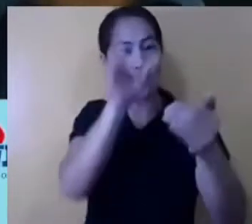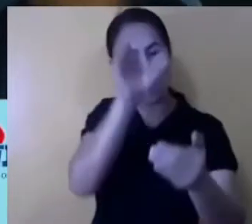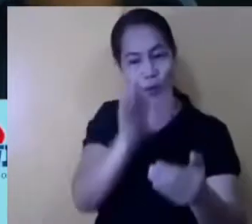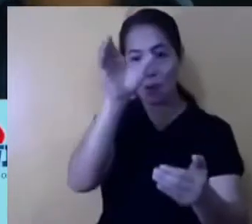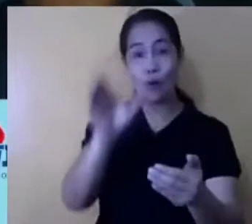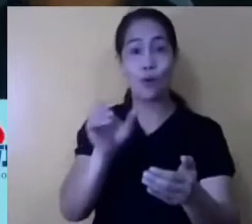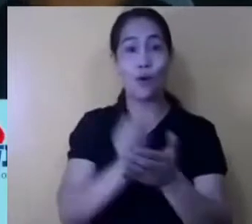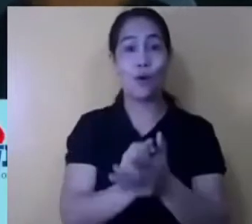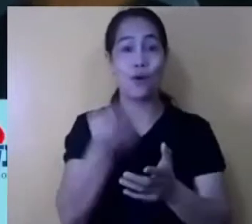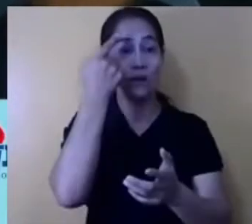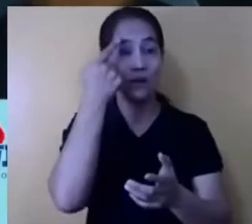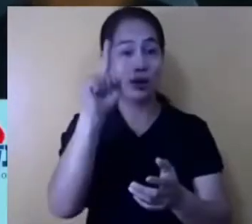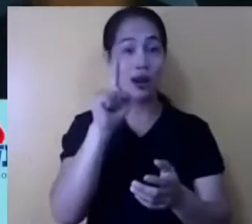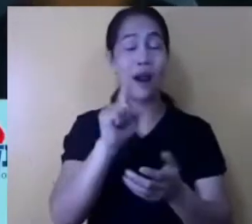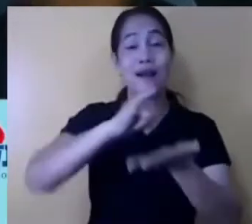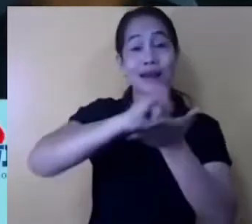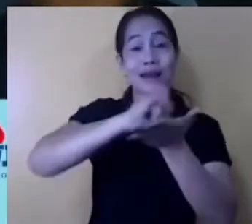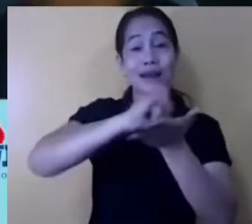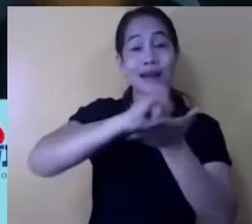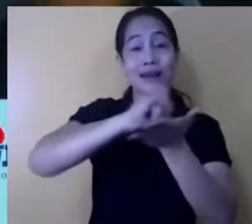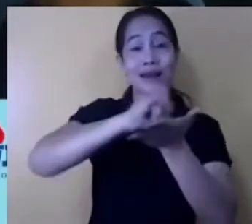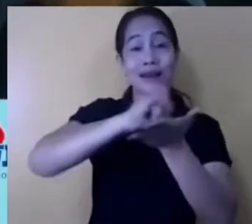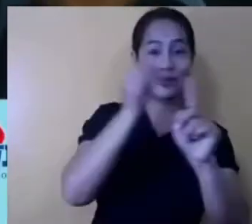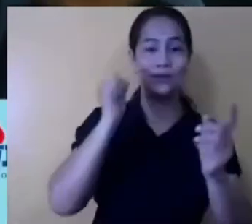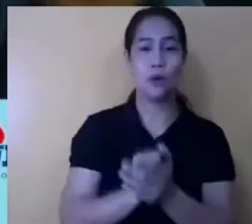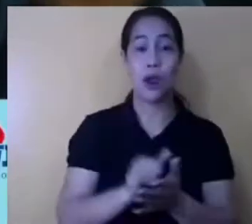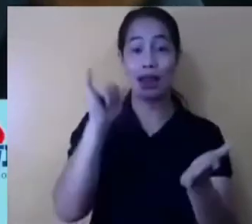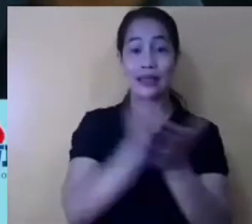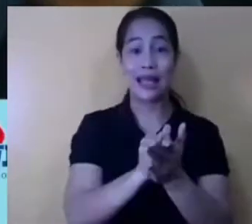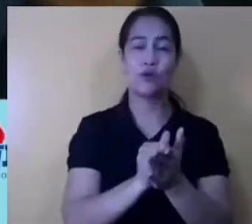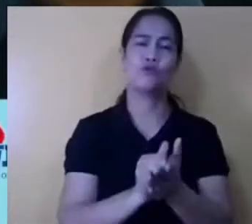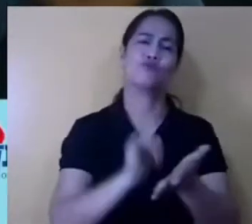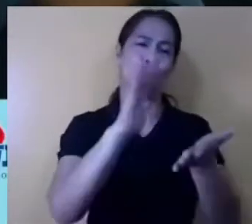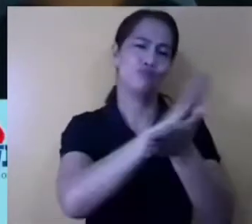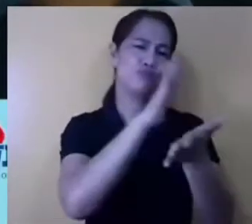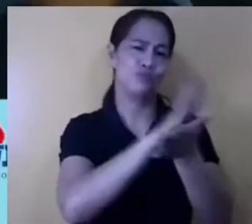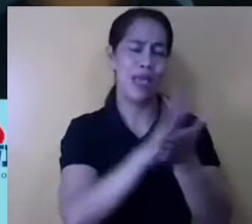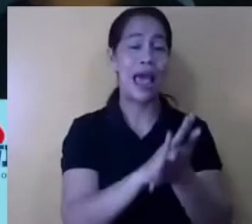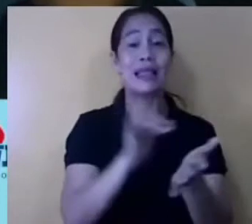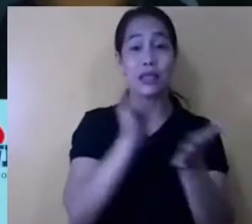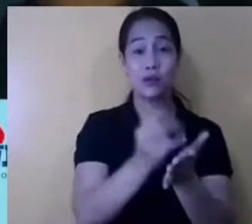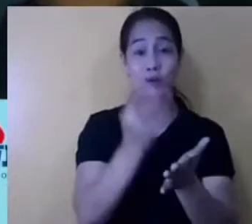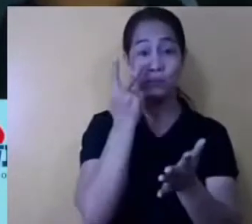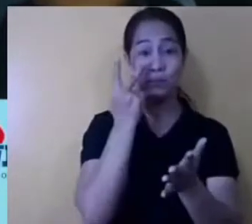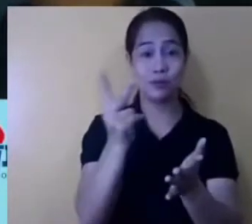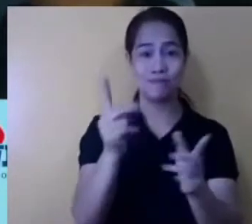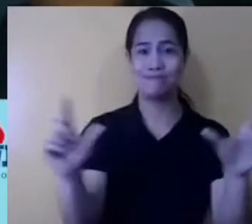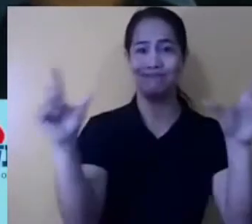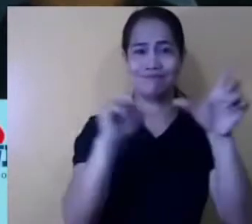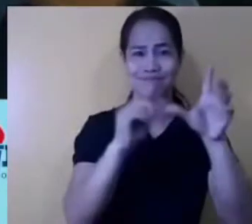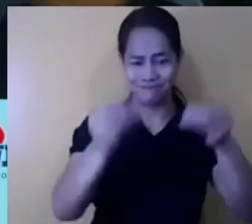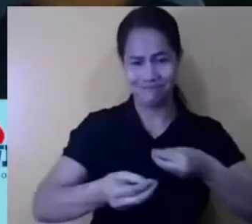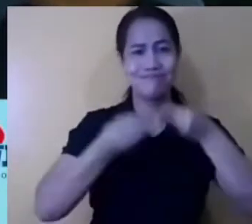for these objectives. And that document, you will see that on the link provided in the